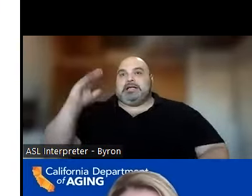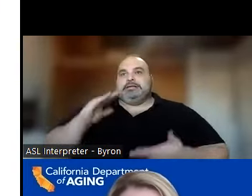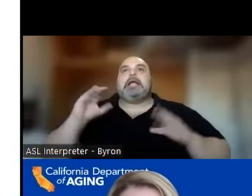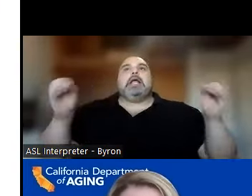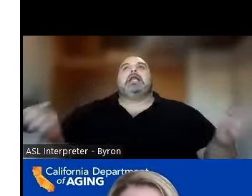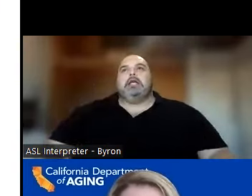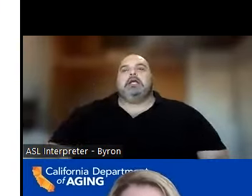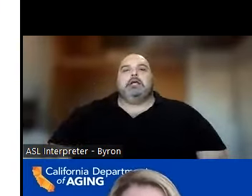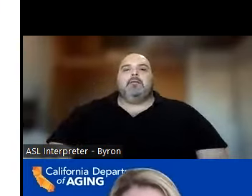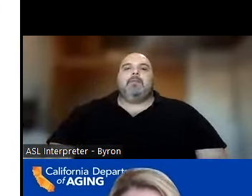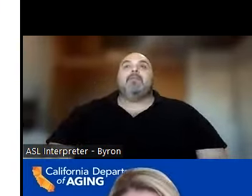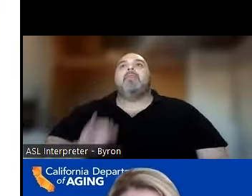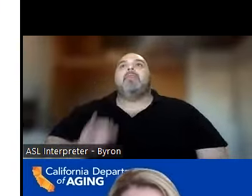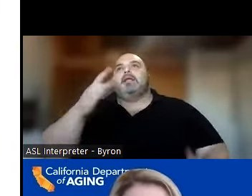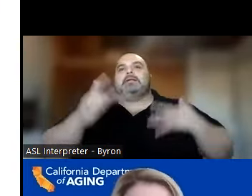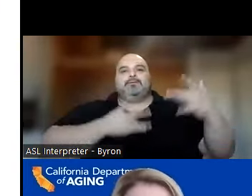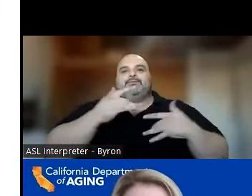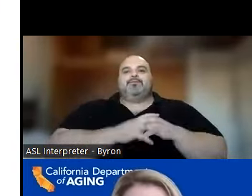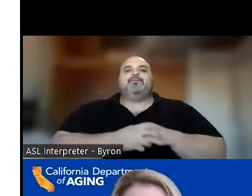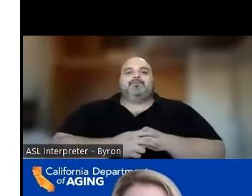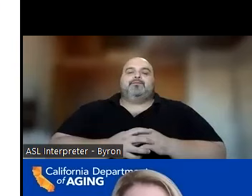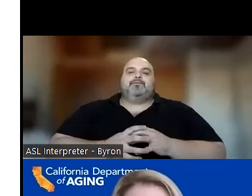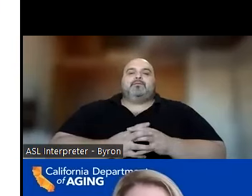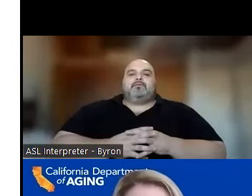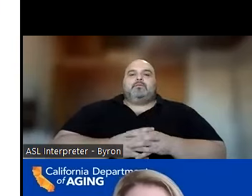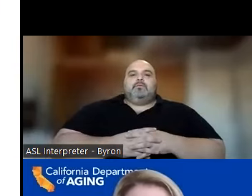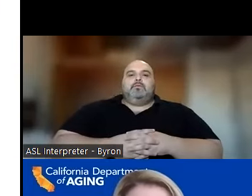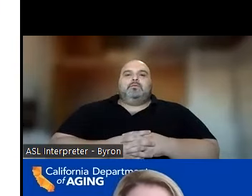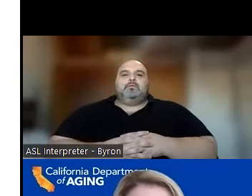exciting. So next slide, please.